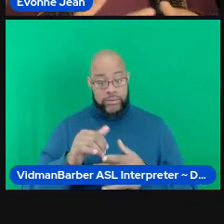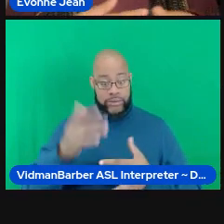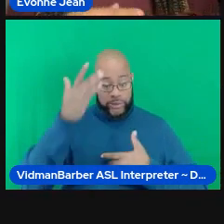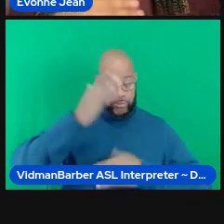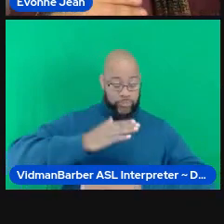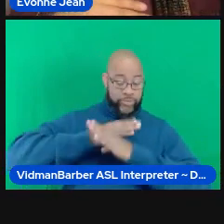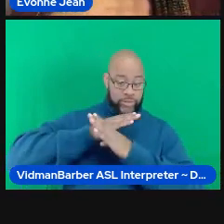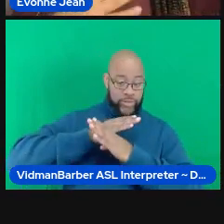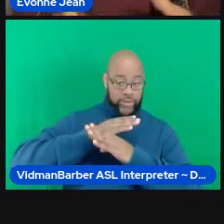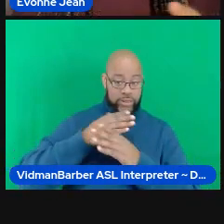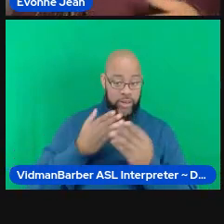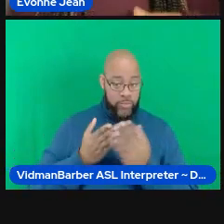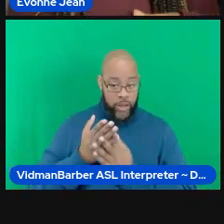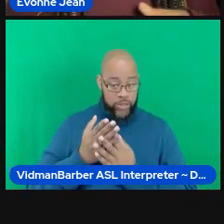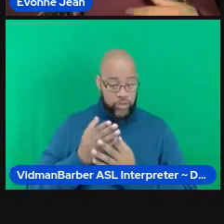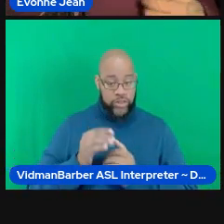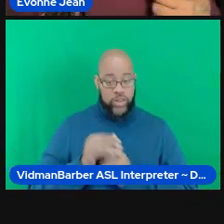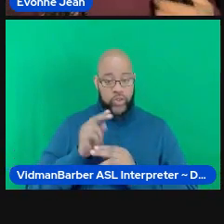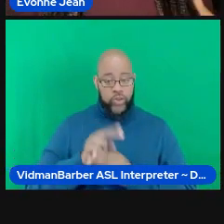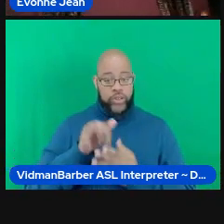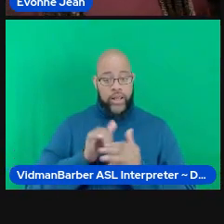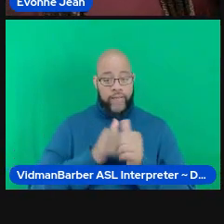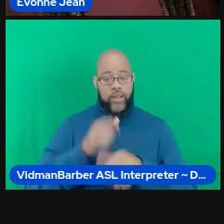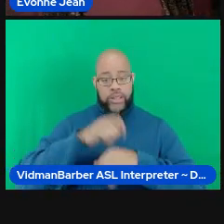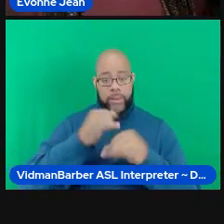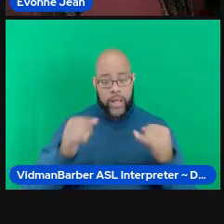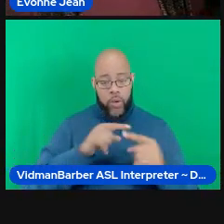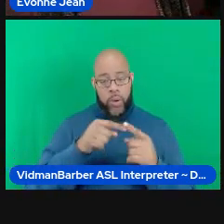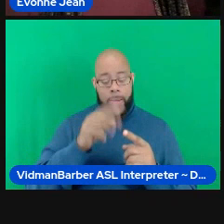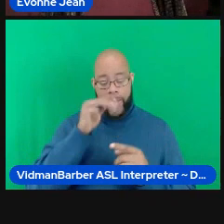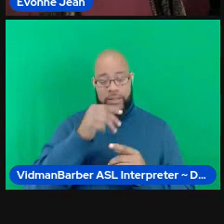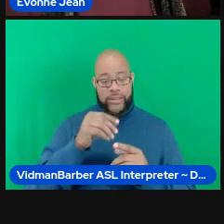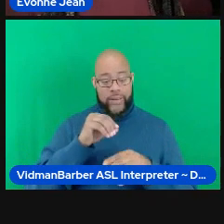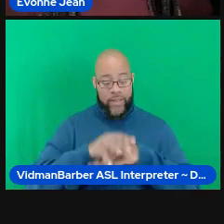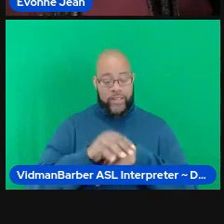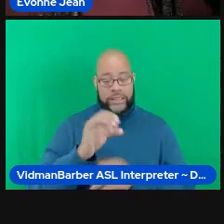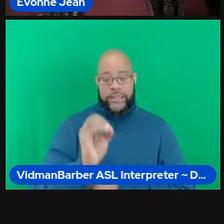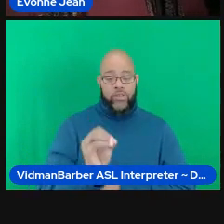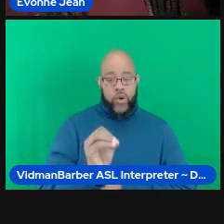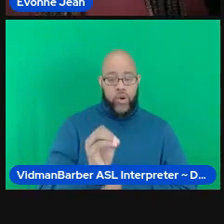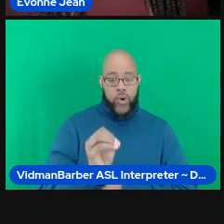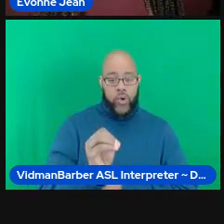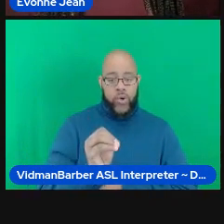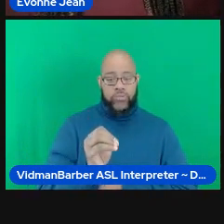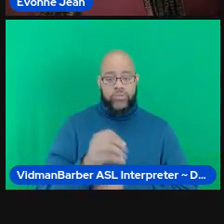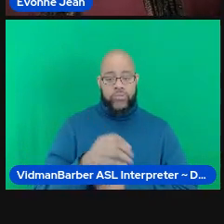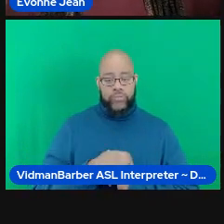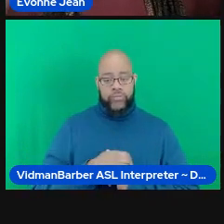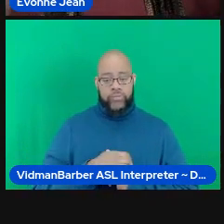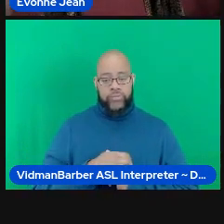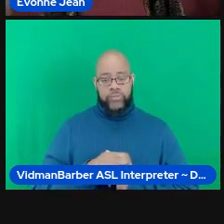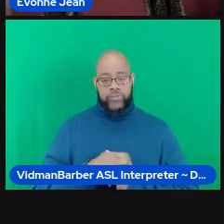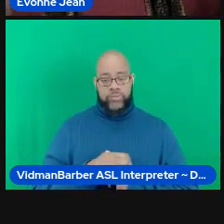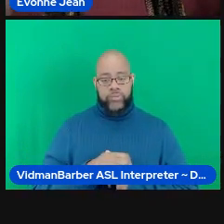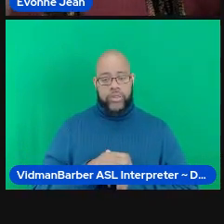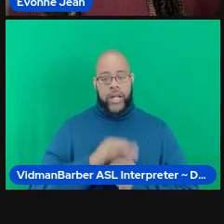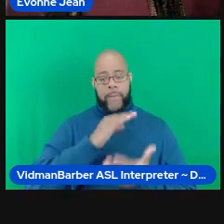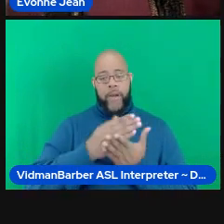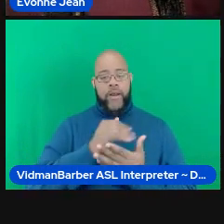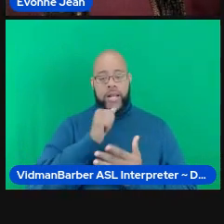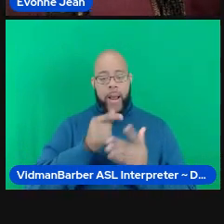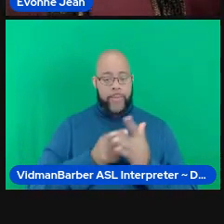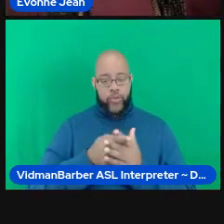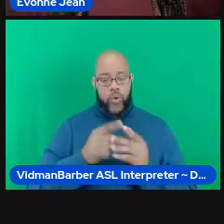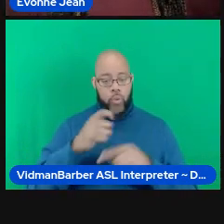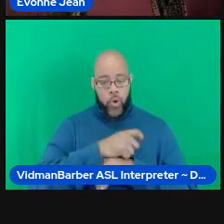penetration, I've used the following timeline where mice are infected at day 0 with the primary inoculum, quantifying the number of non-penetrating worms